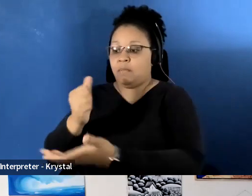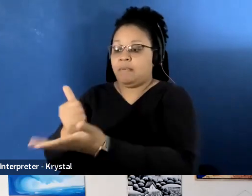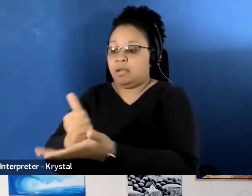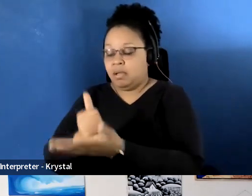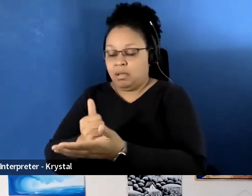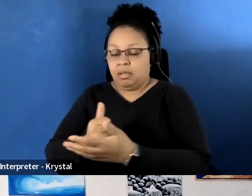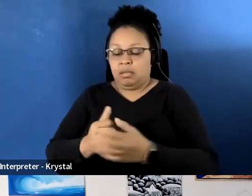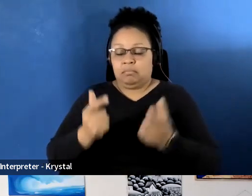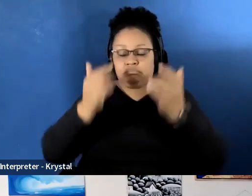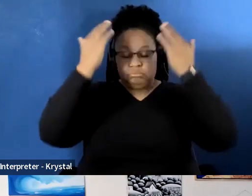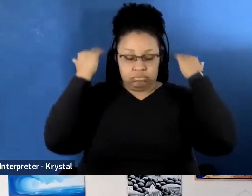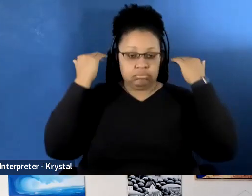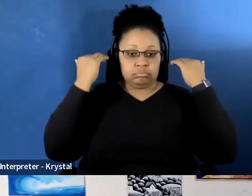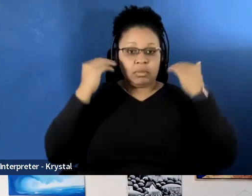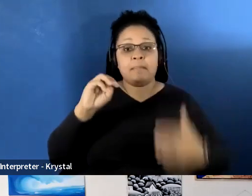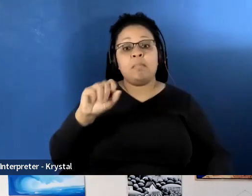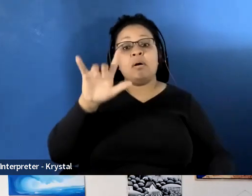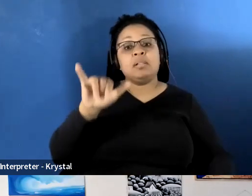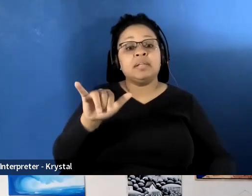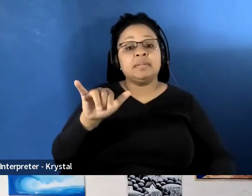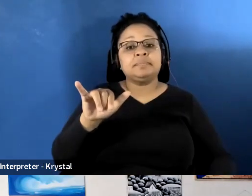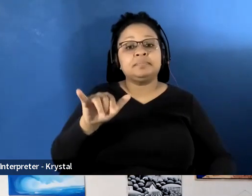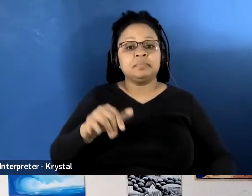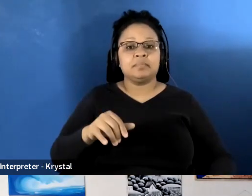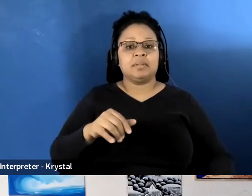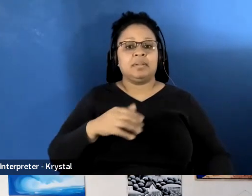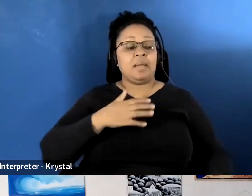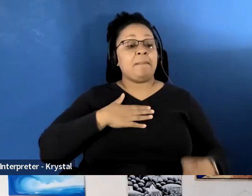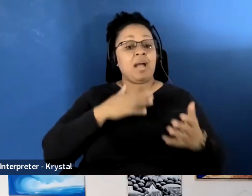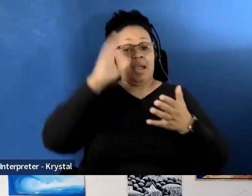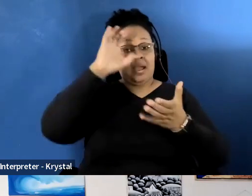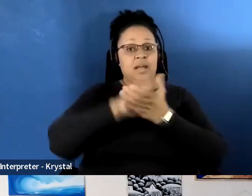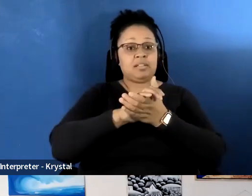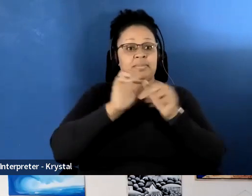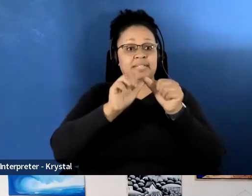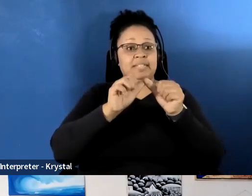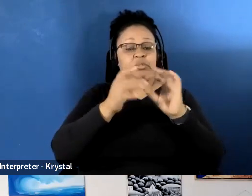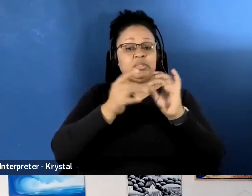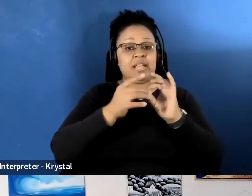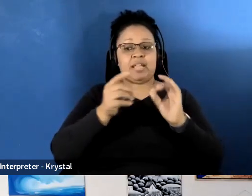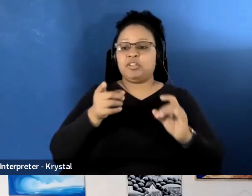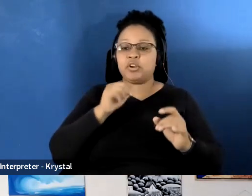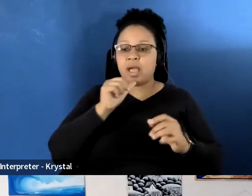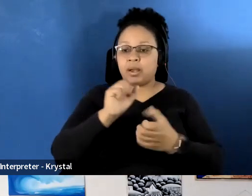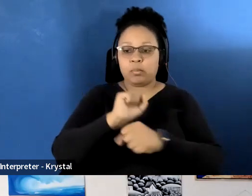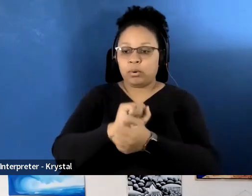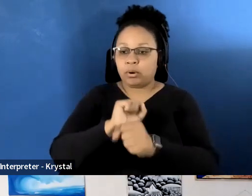just overwhelming. Molly. My husband keeps telling me you're not at work